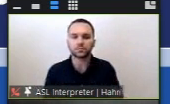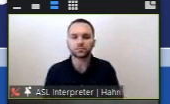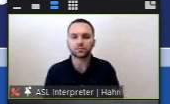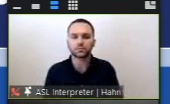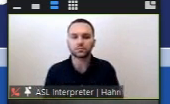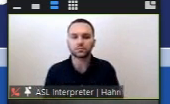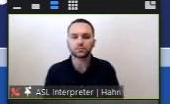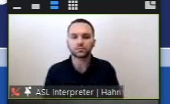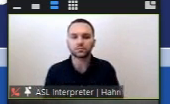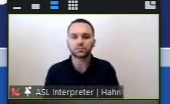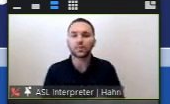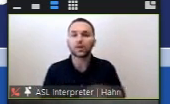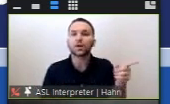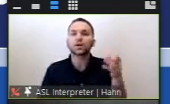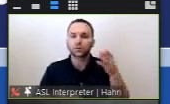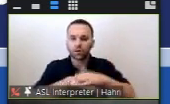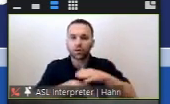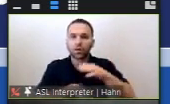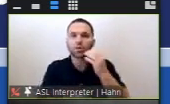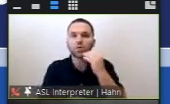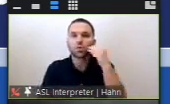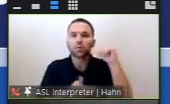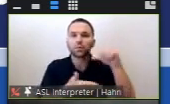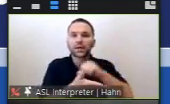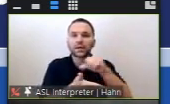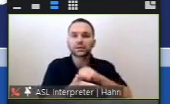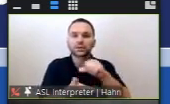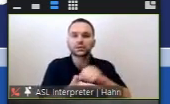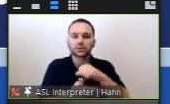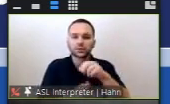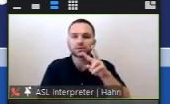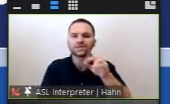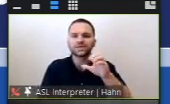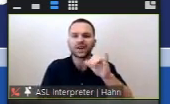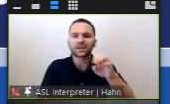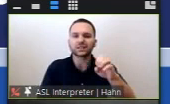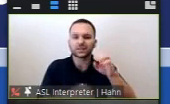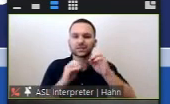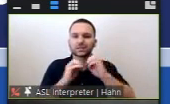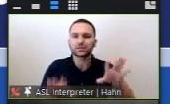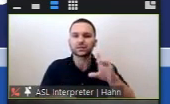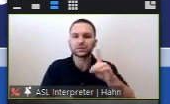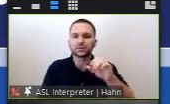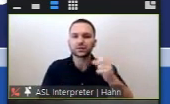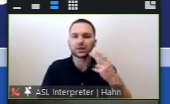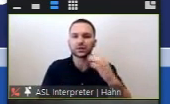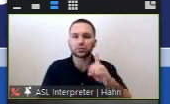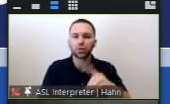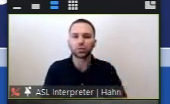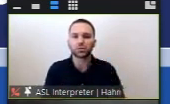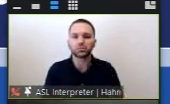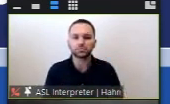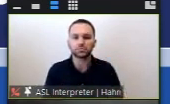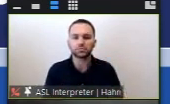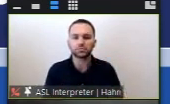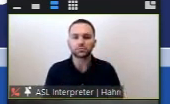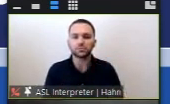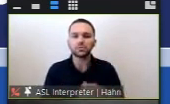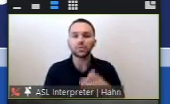the homepage of that vaccine breakthrough dashboard. What you can see here are these fast facts, these boxes here that show